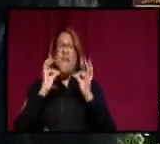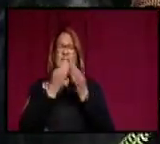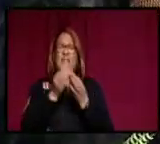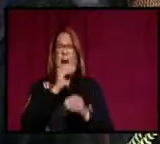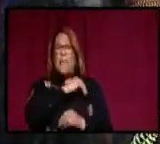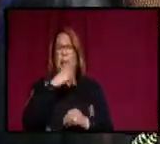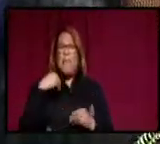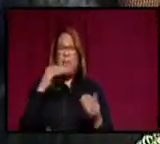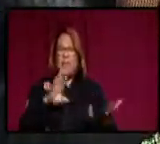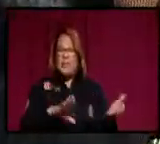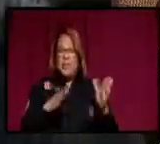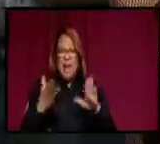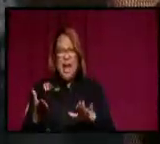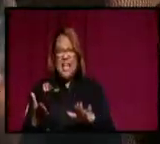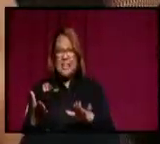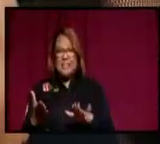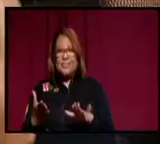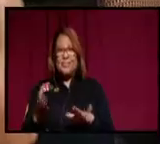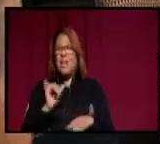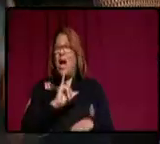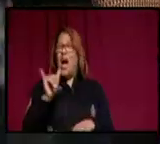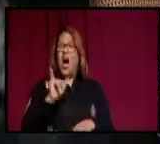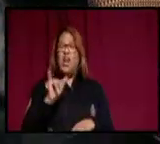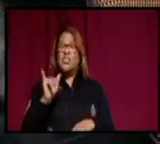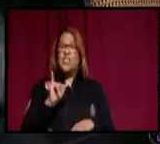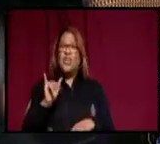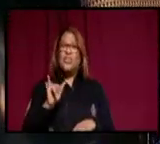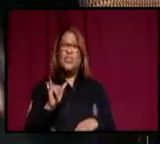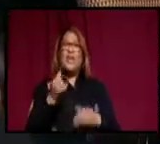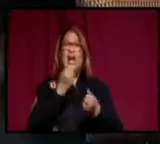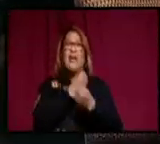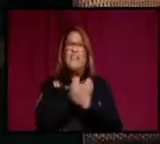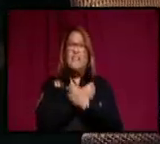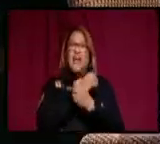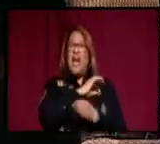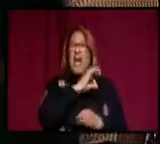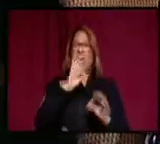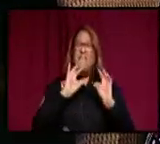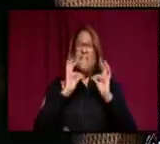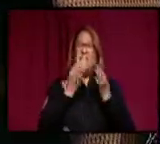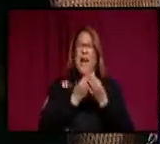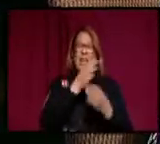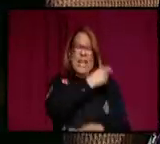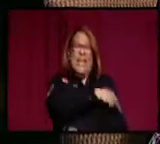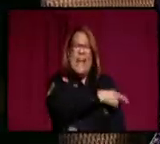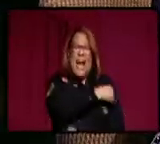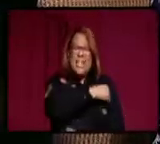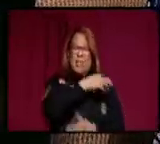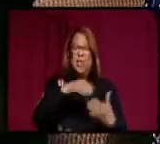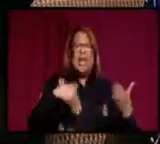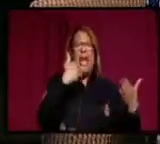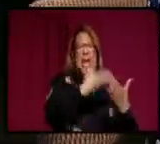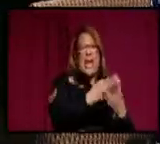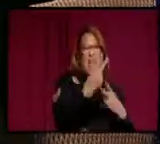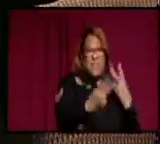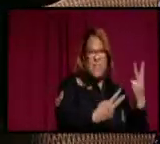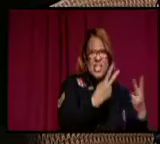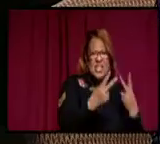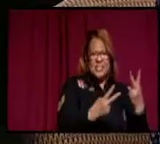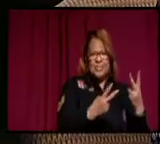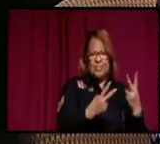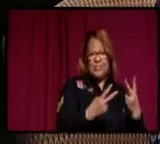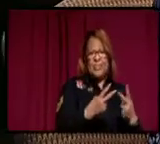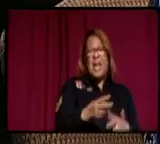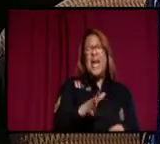then also to those who have loved ones in the hospital and they can't get to them. There's a mother